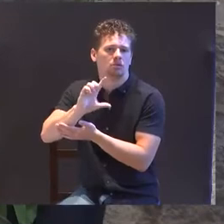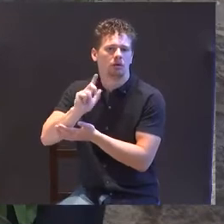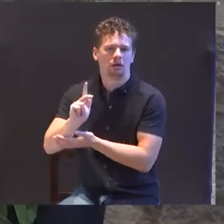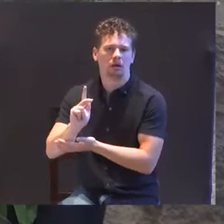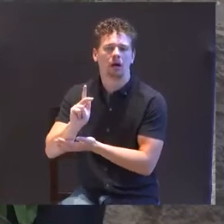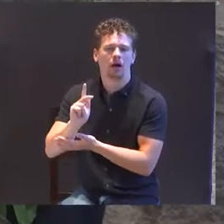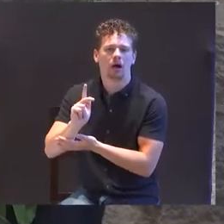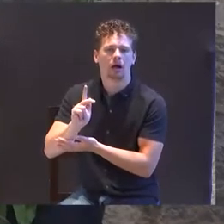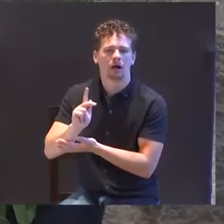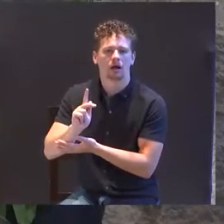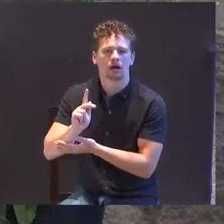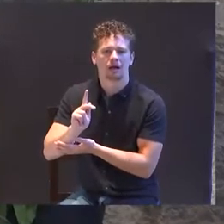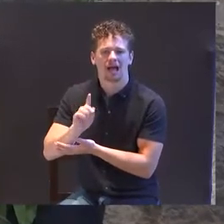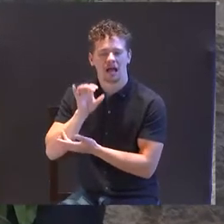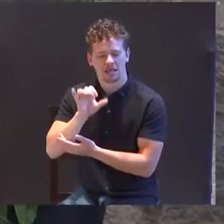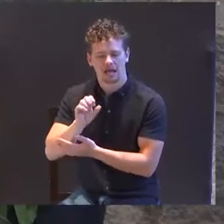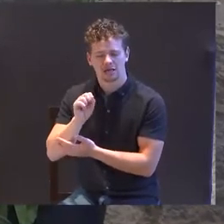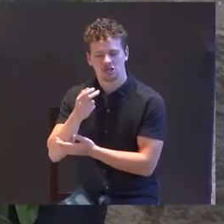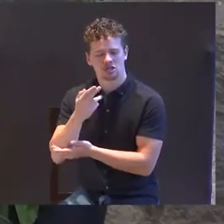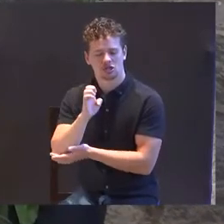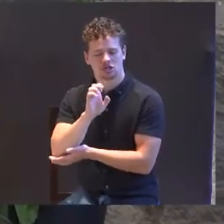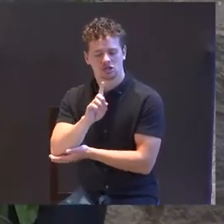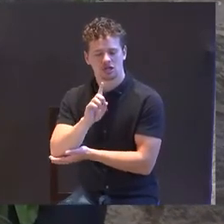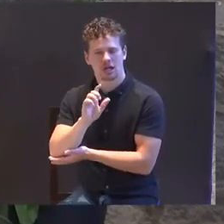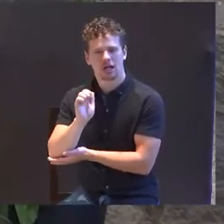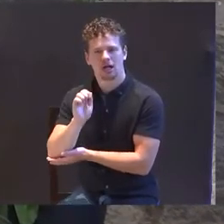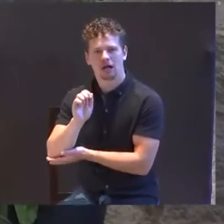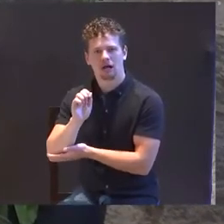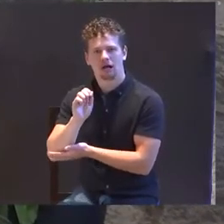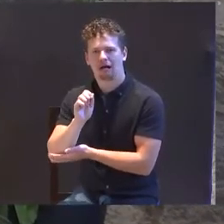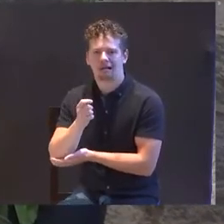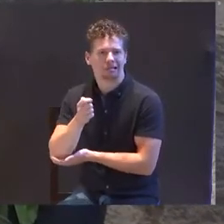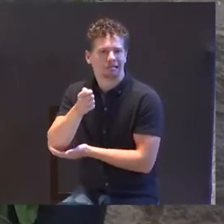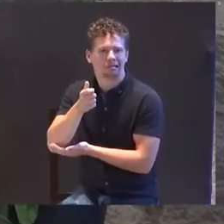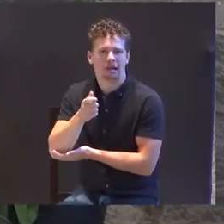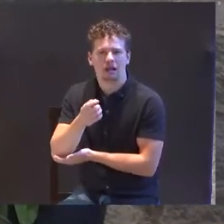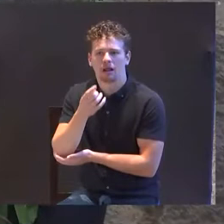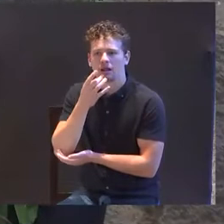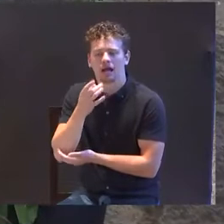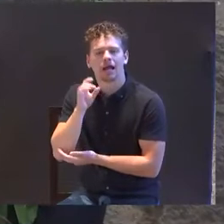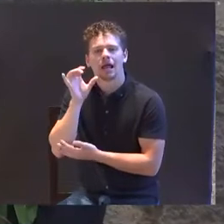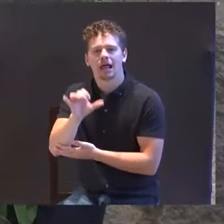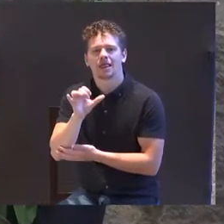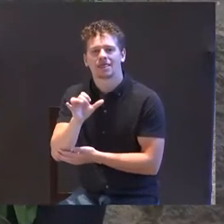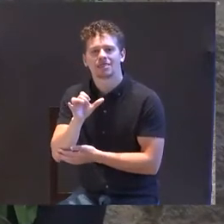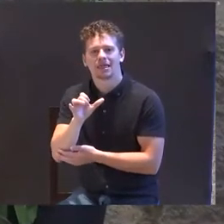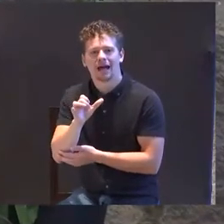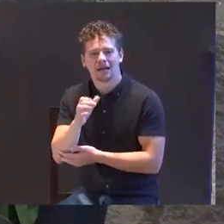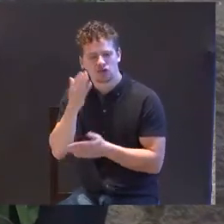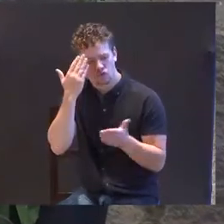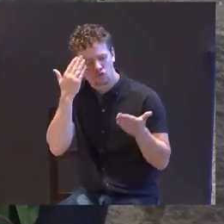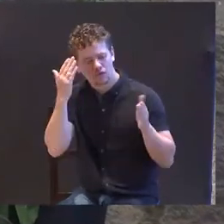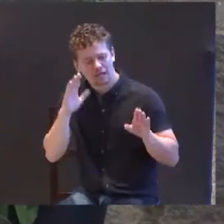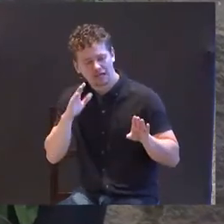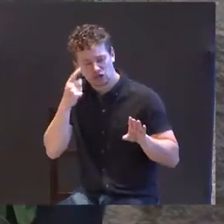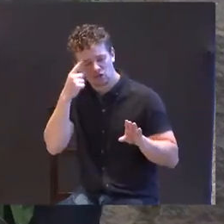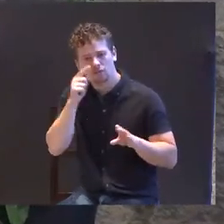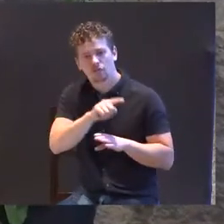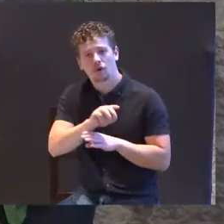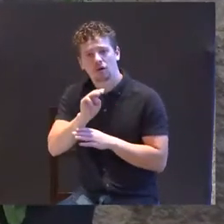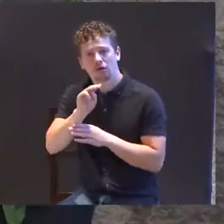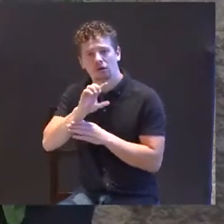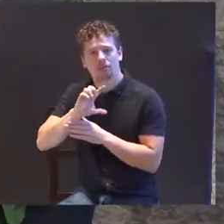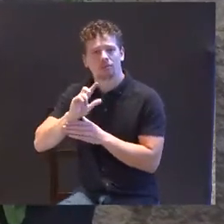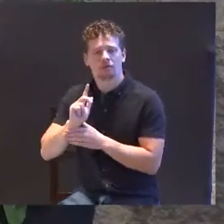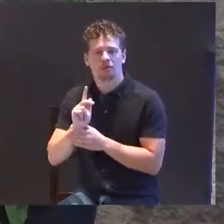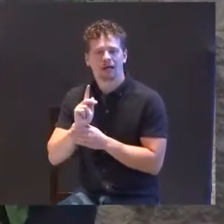he says, a shed a little light. It's Taylor's gentle, stirring tribute to Martin Luther King in 2005 interview. He said,